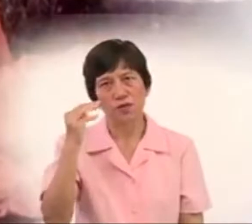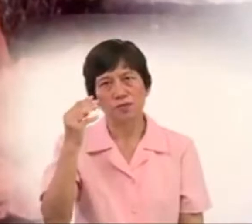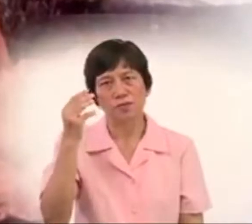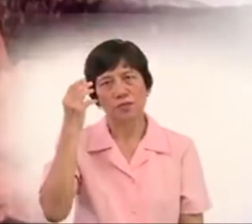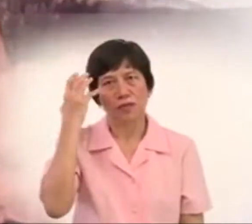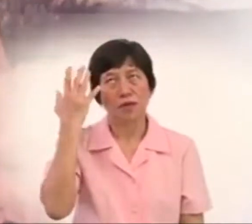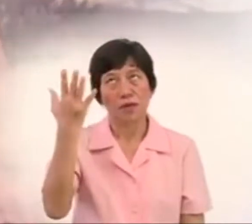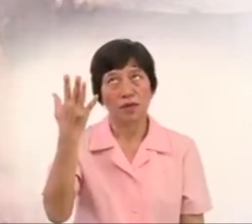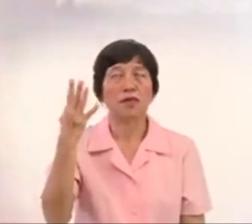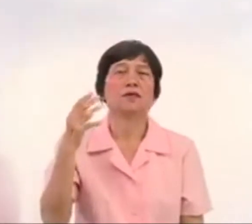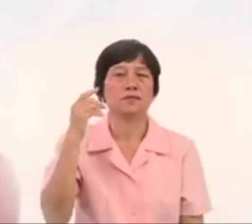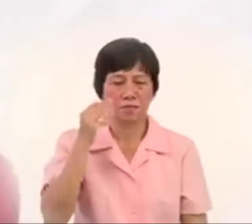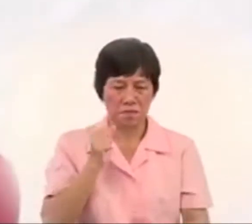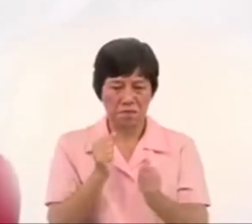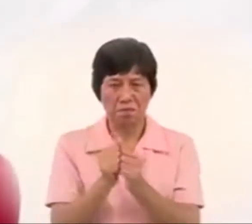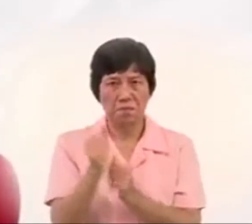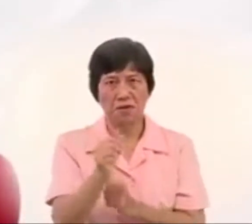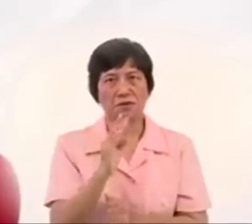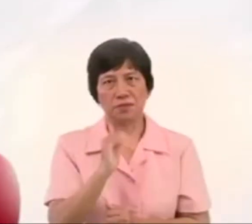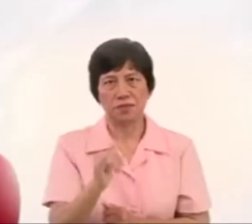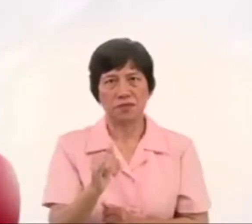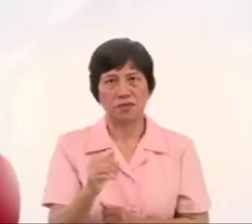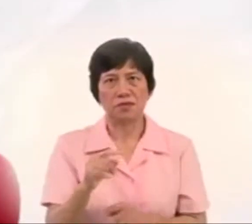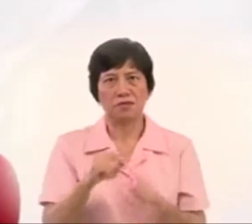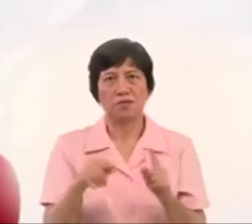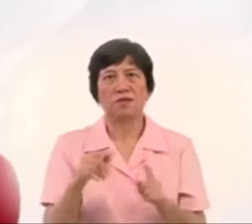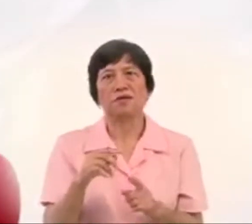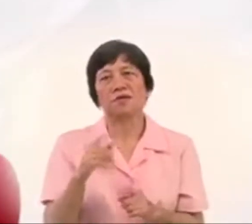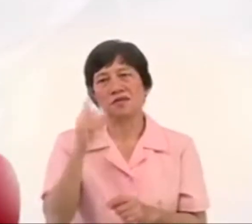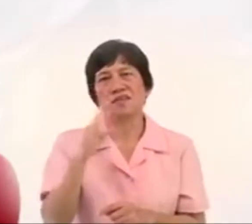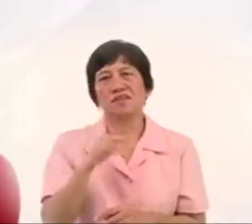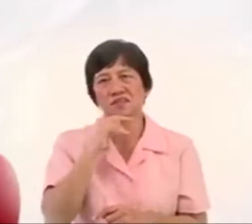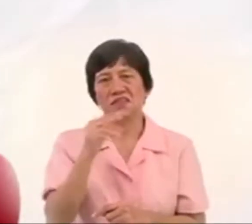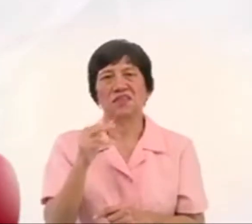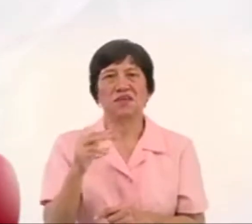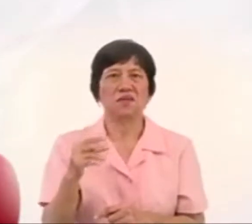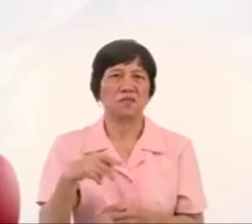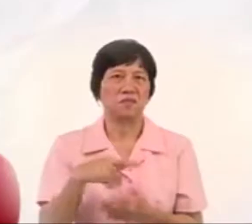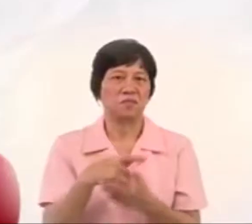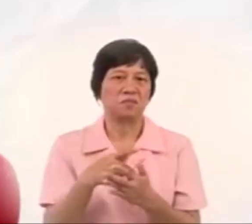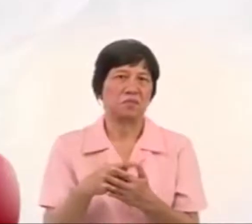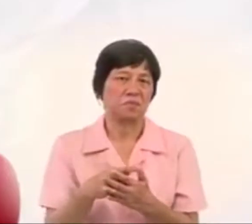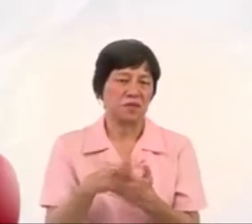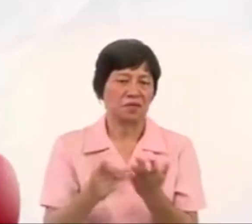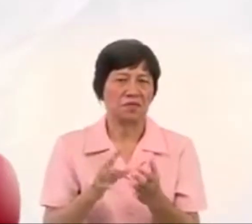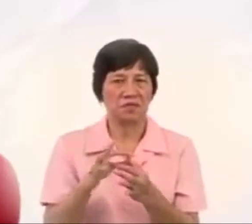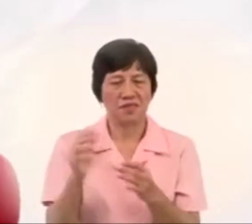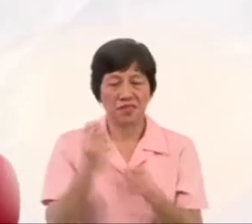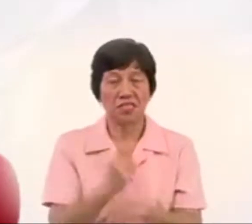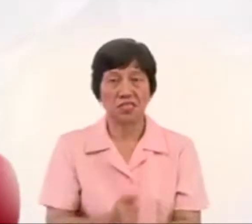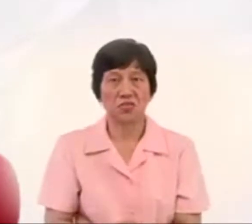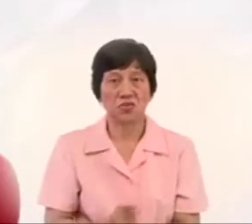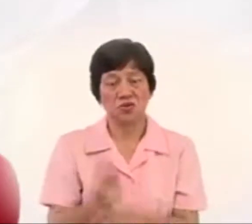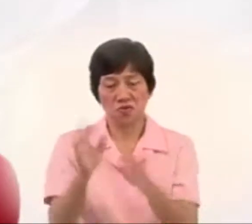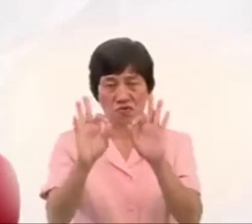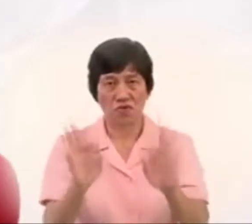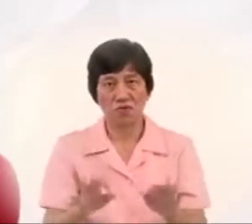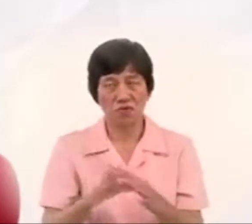by. But God was not in the traditional forms of his